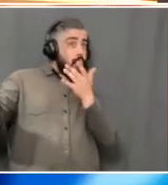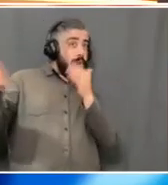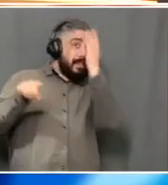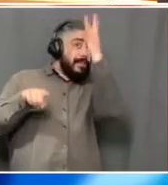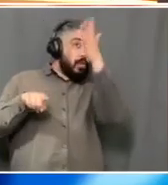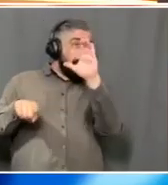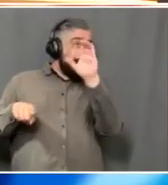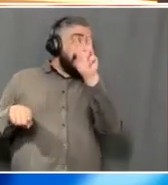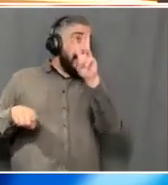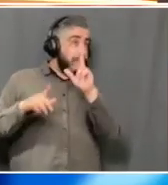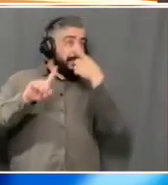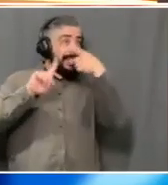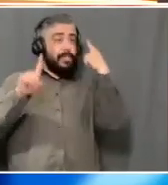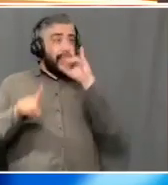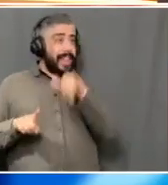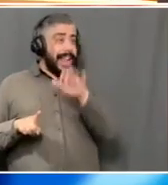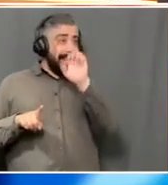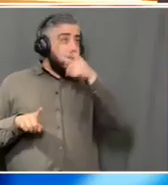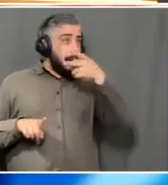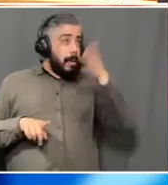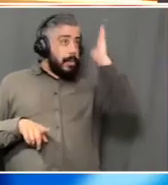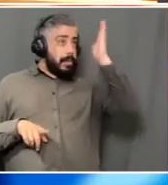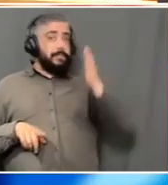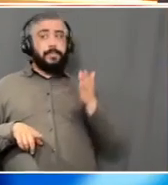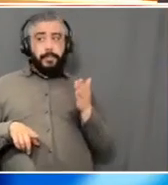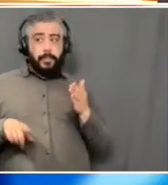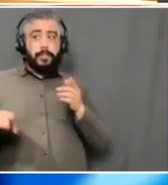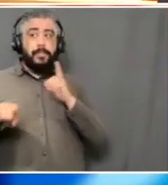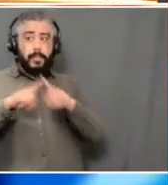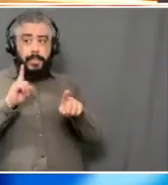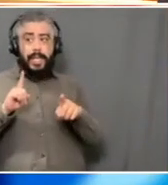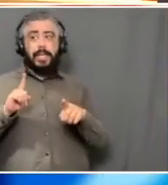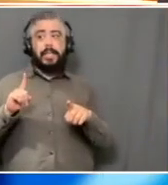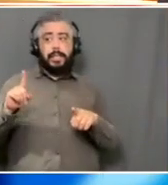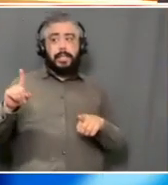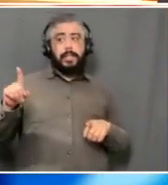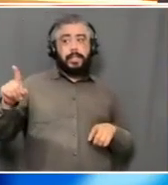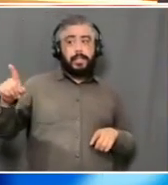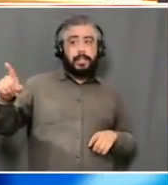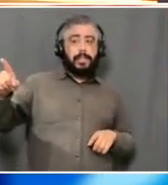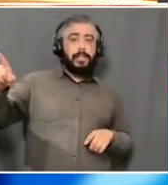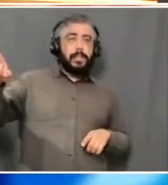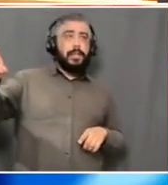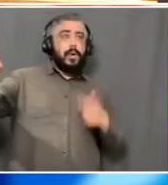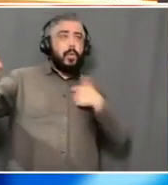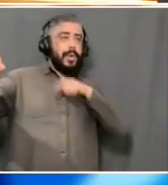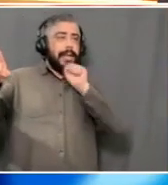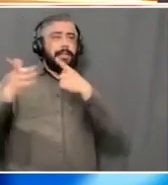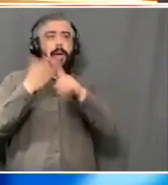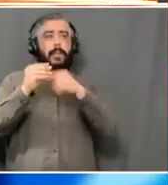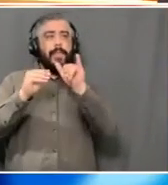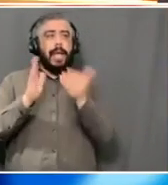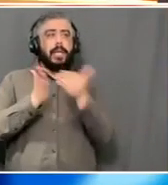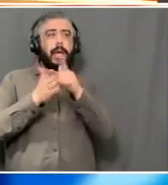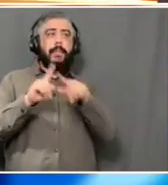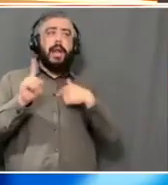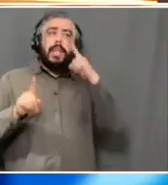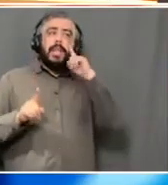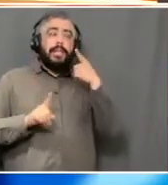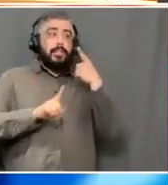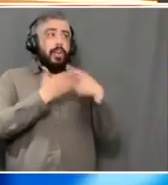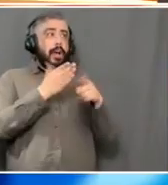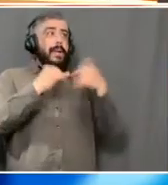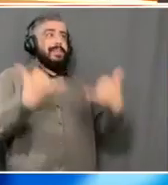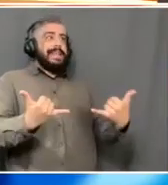for that ELOP presentation. But it is in a board resolution I did, and we can resurface that. But I think besides just talking about it in this conversation, would